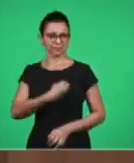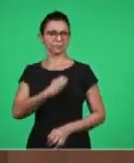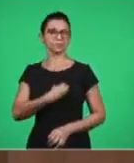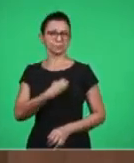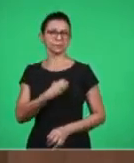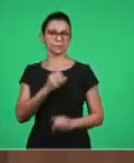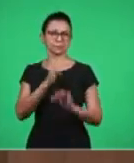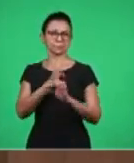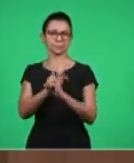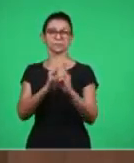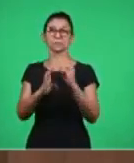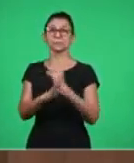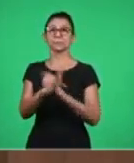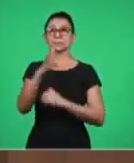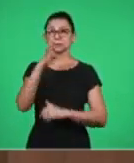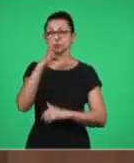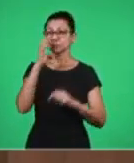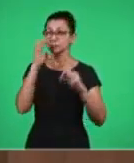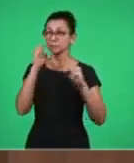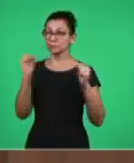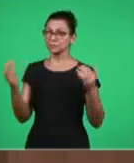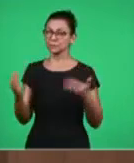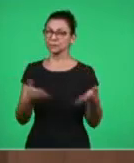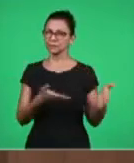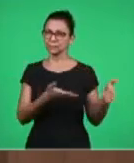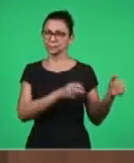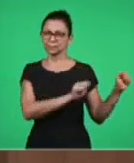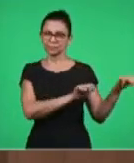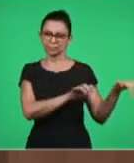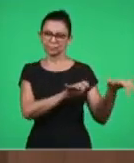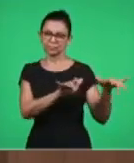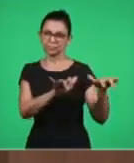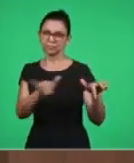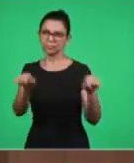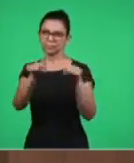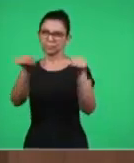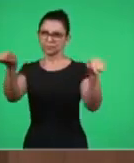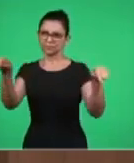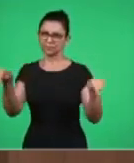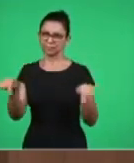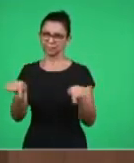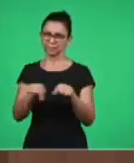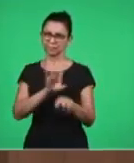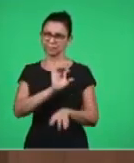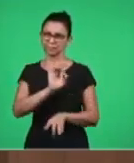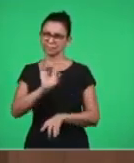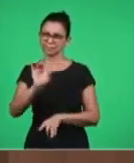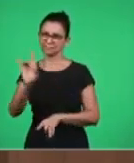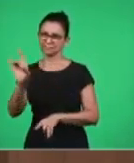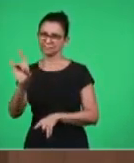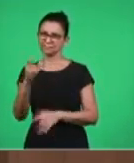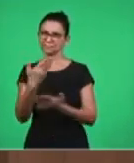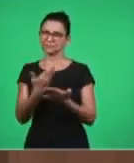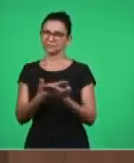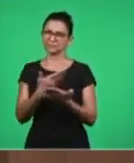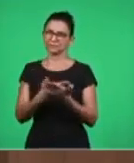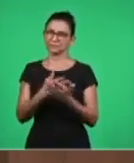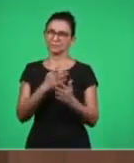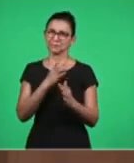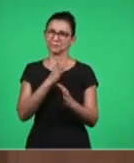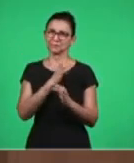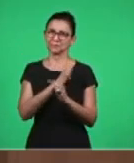that are participating in the Sunday school so that they may go to their own classes so they can receive the teaching